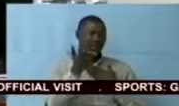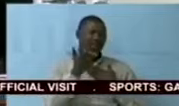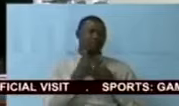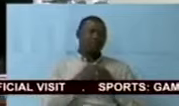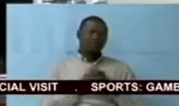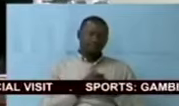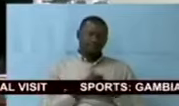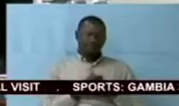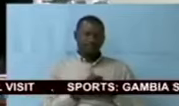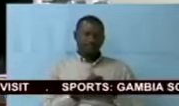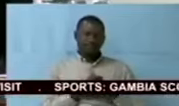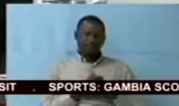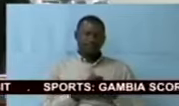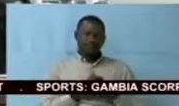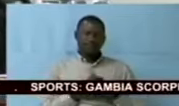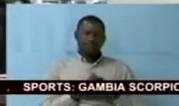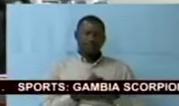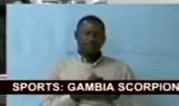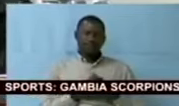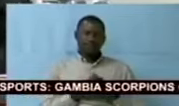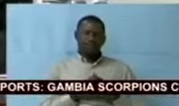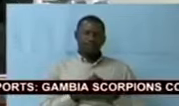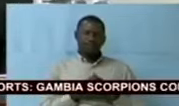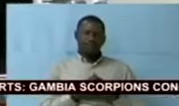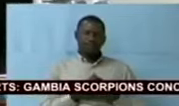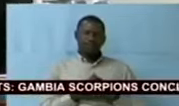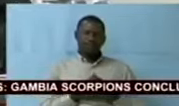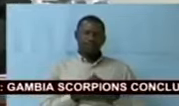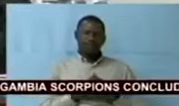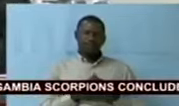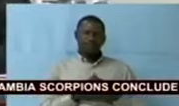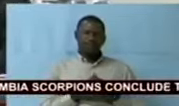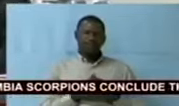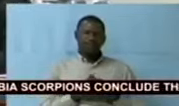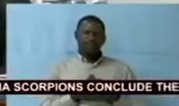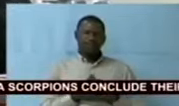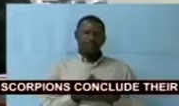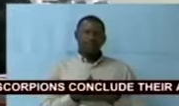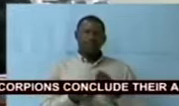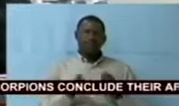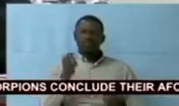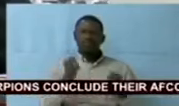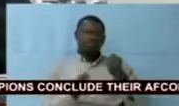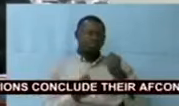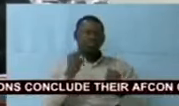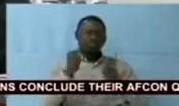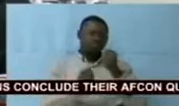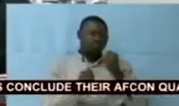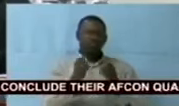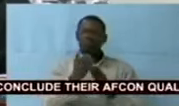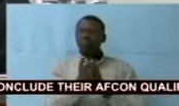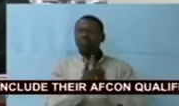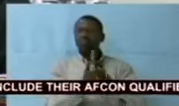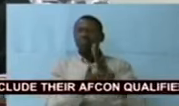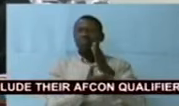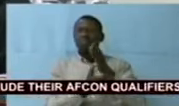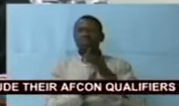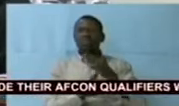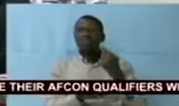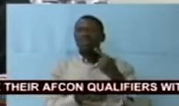And I was driving, I just had my car boom on the ground. Mbemoto burindi kantena tamuna